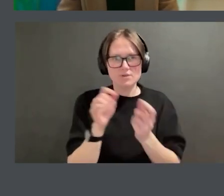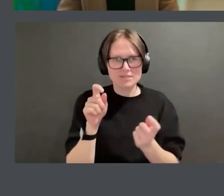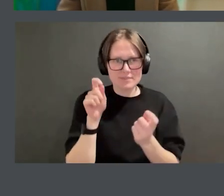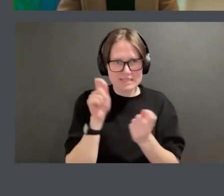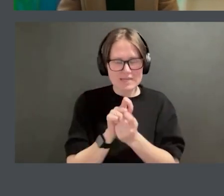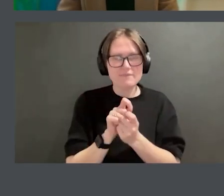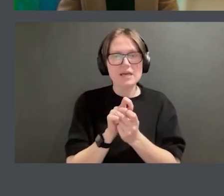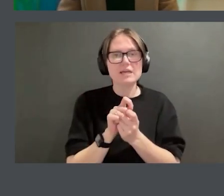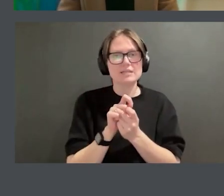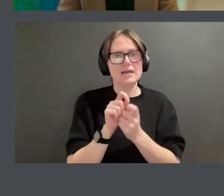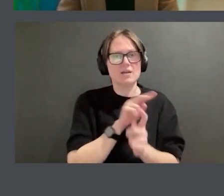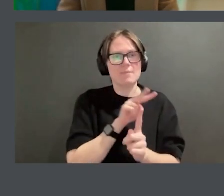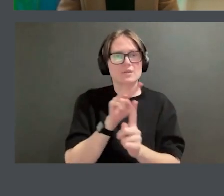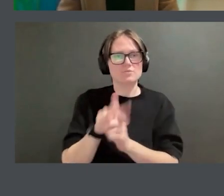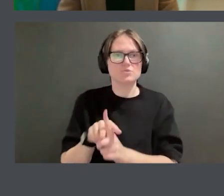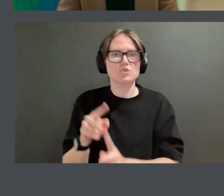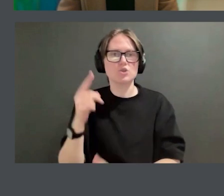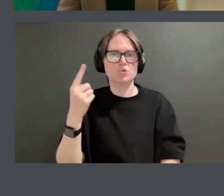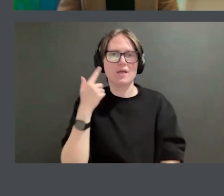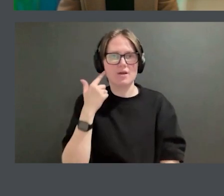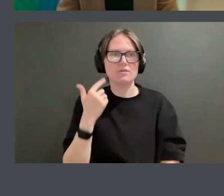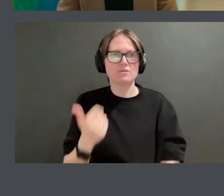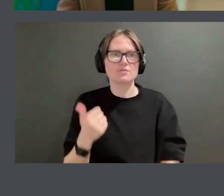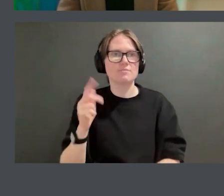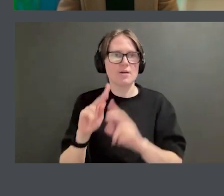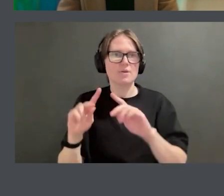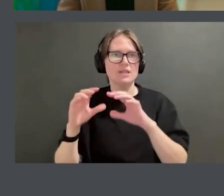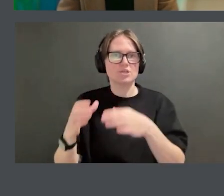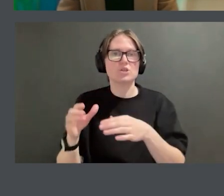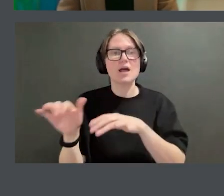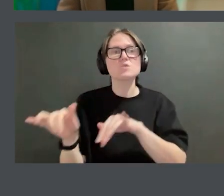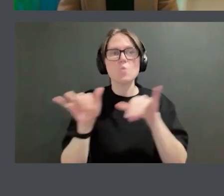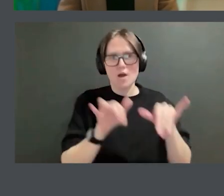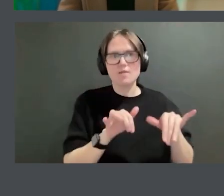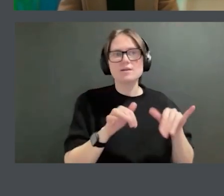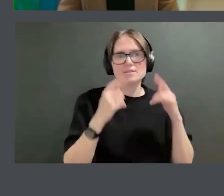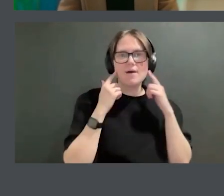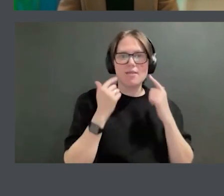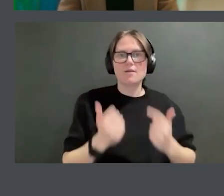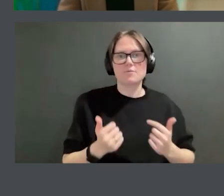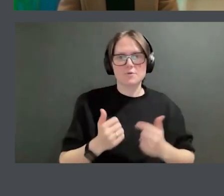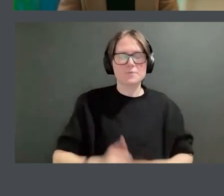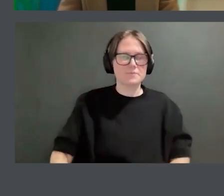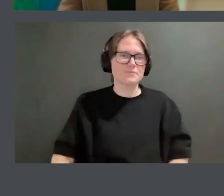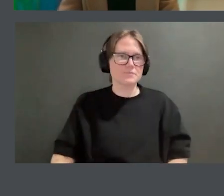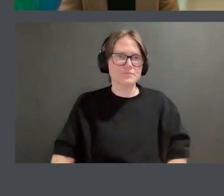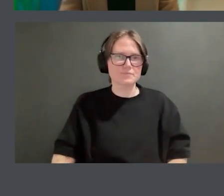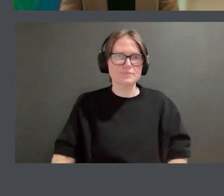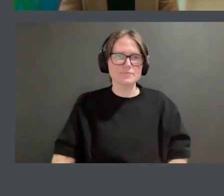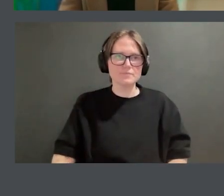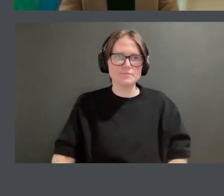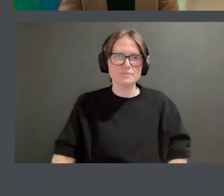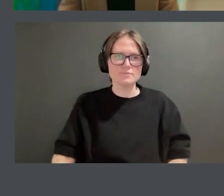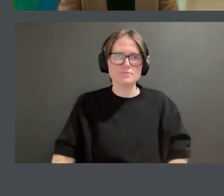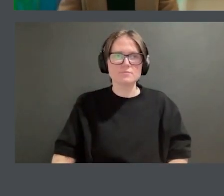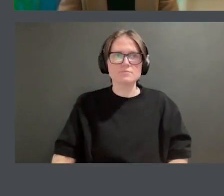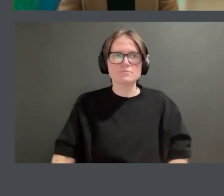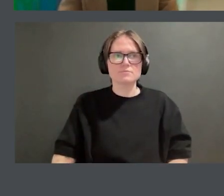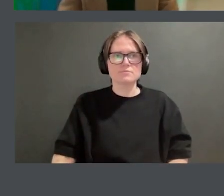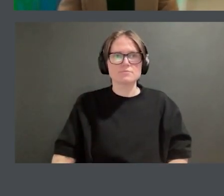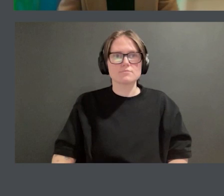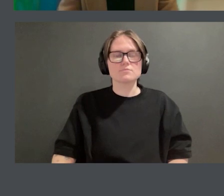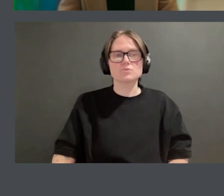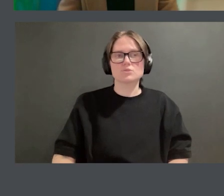specific and applicable to the unilateral hearing loss population as well as the bilateral hearing loss population. And so the spatial